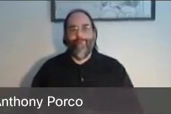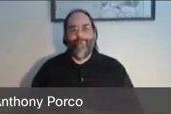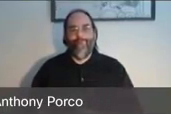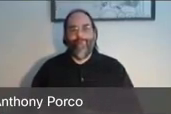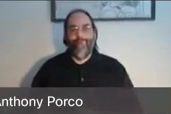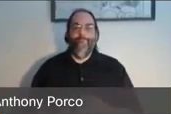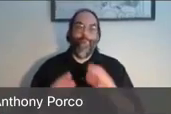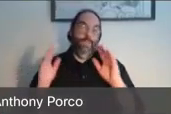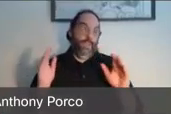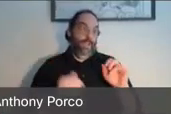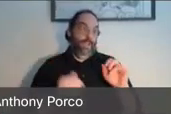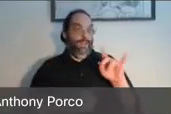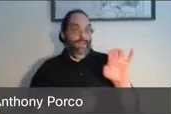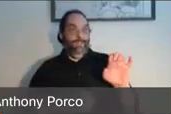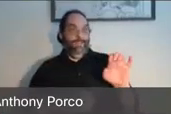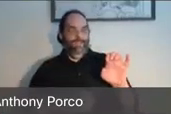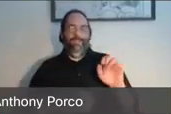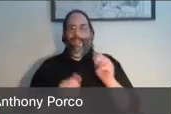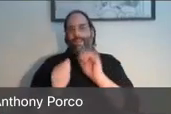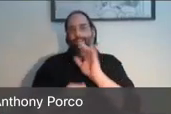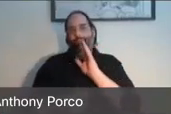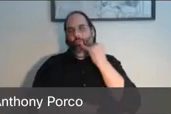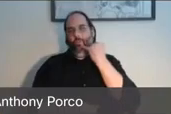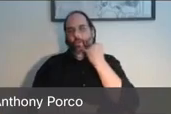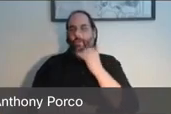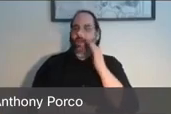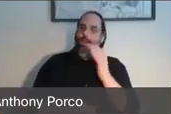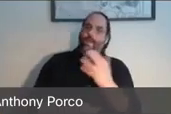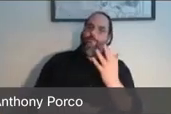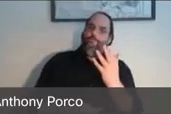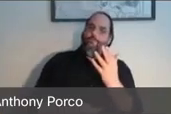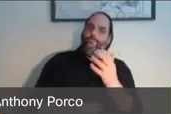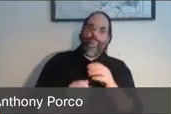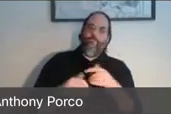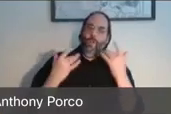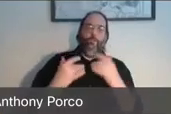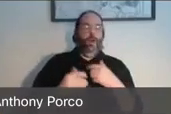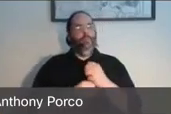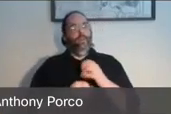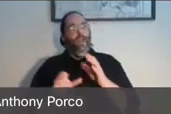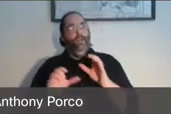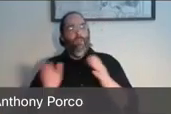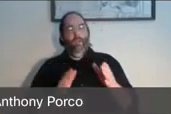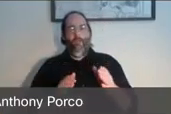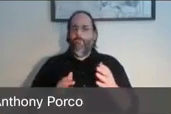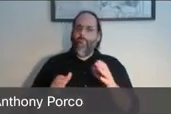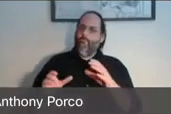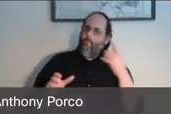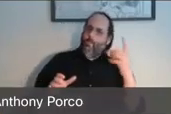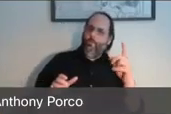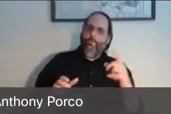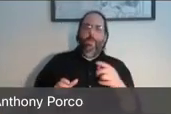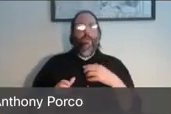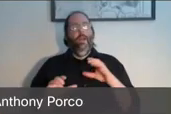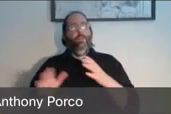Hey, Candace. Hey, Emily. What's going on? I'm just making an action plan. Oh, action plan for what? I'm an action plan to